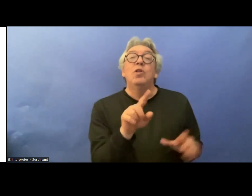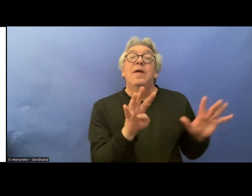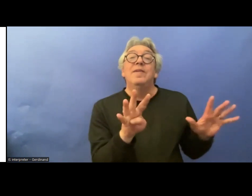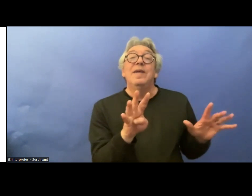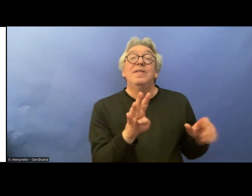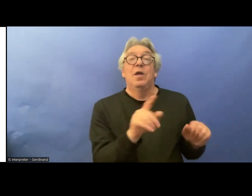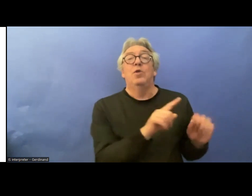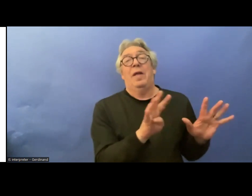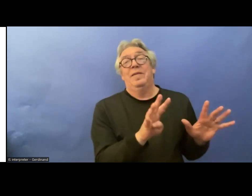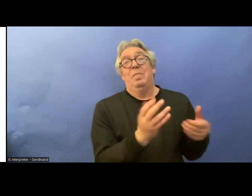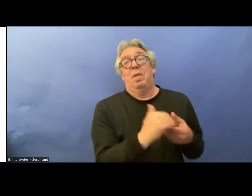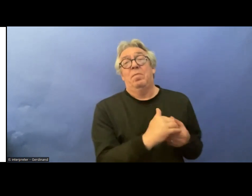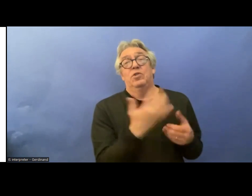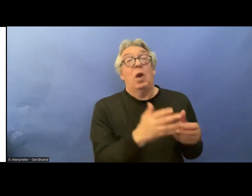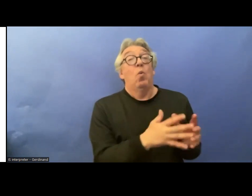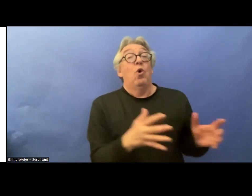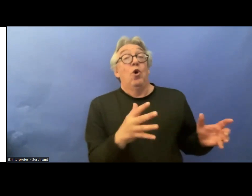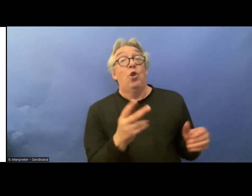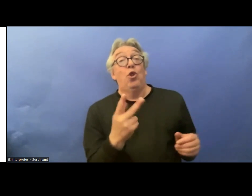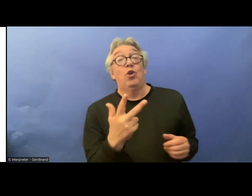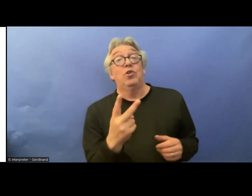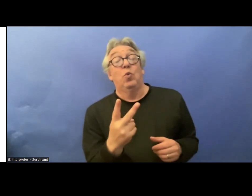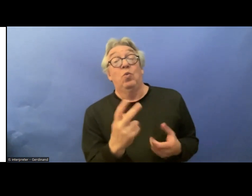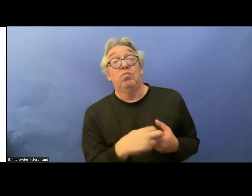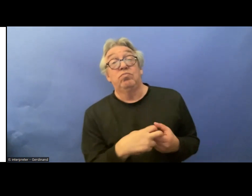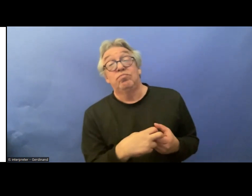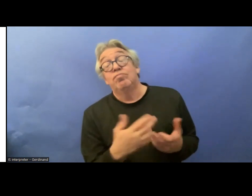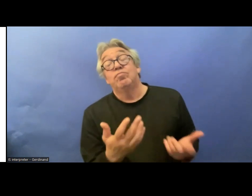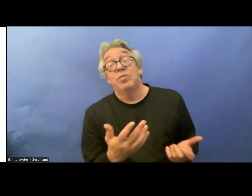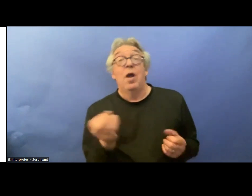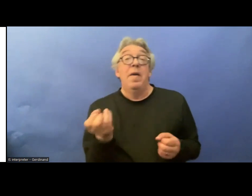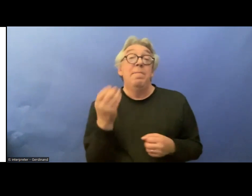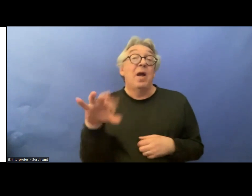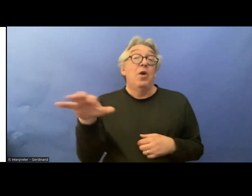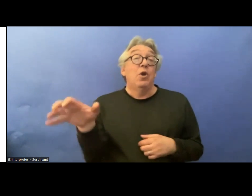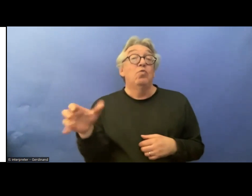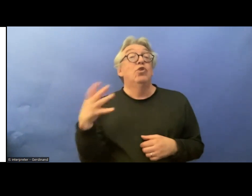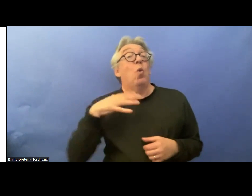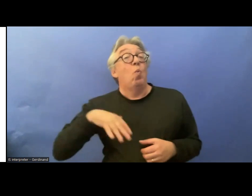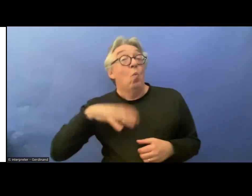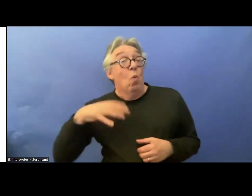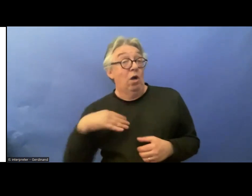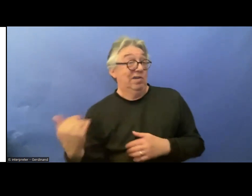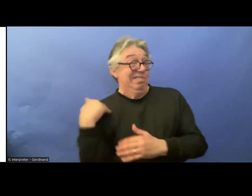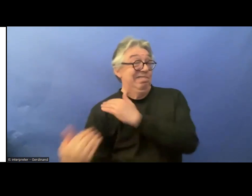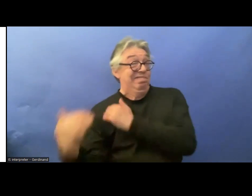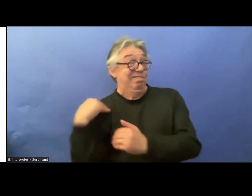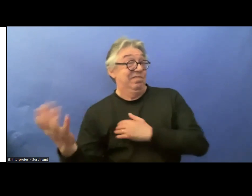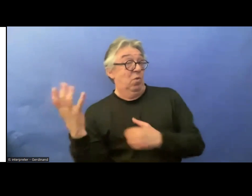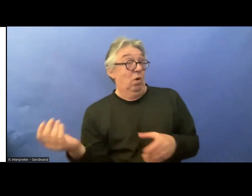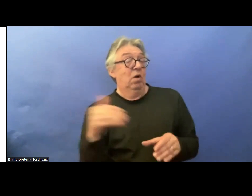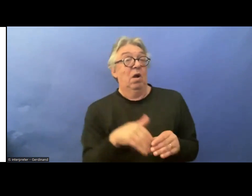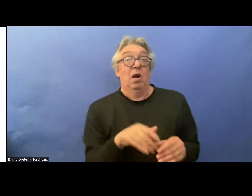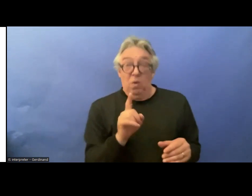32. And many of the countries have, each of the thematic advisors have a seat at the table as well. And whether or not it helps improve